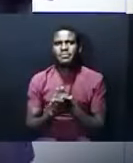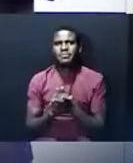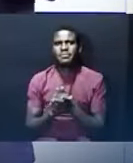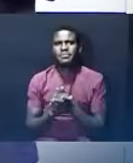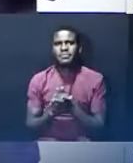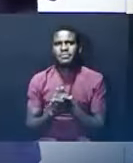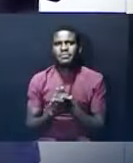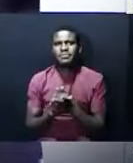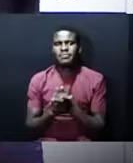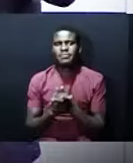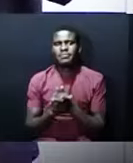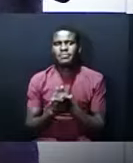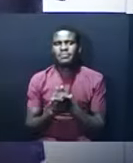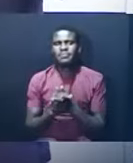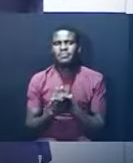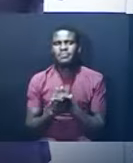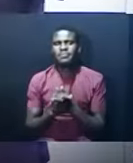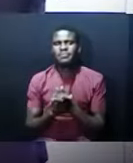And